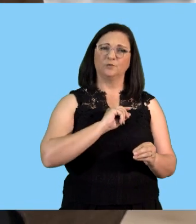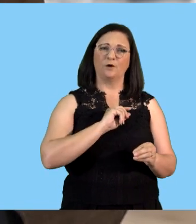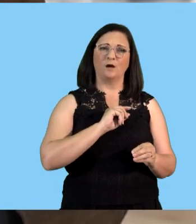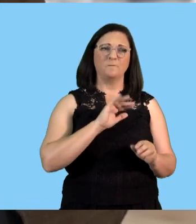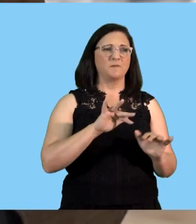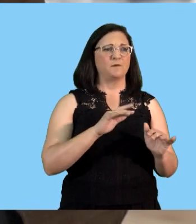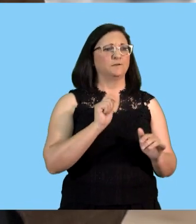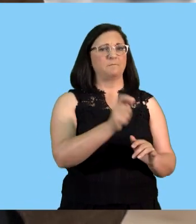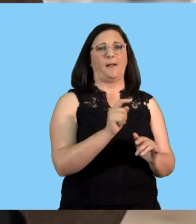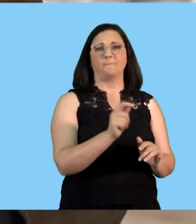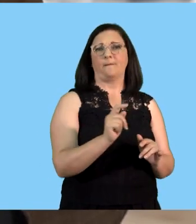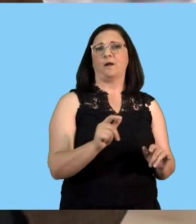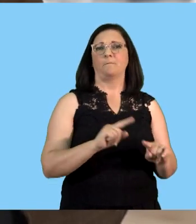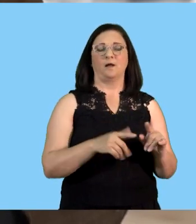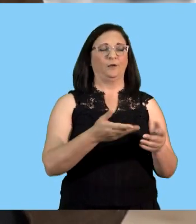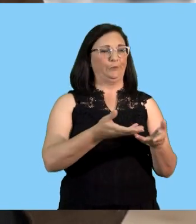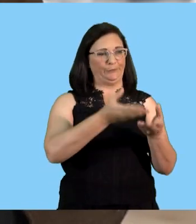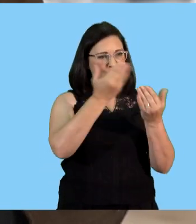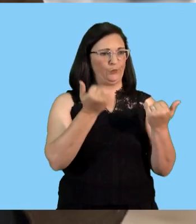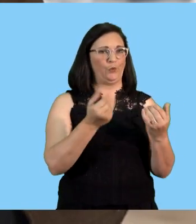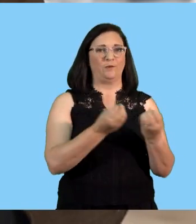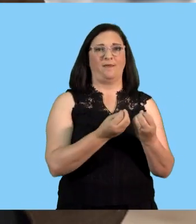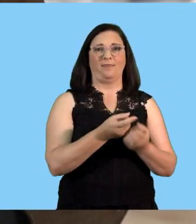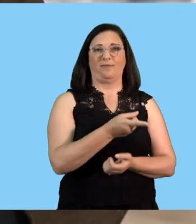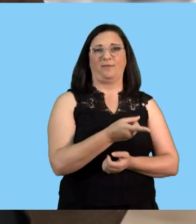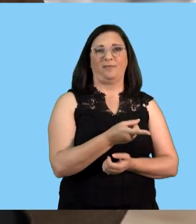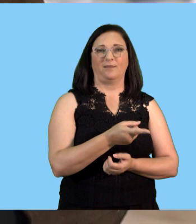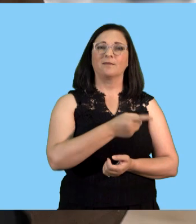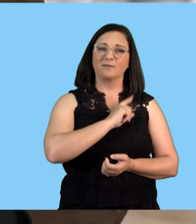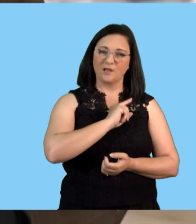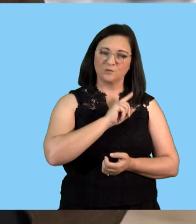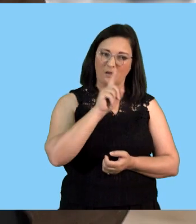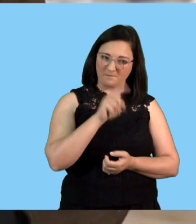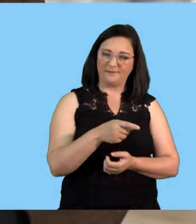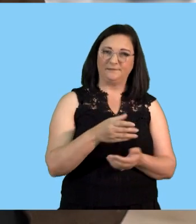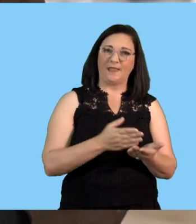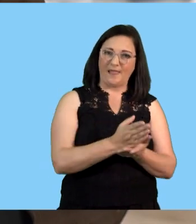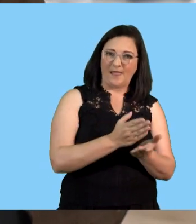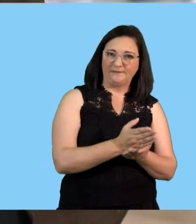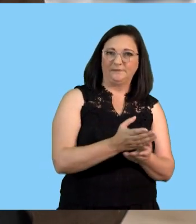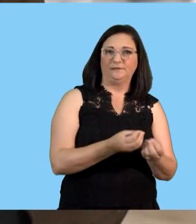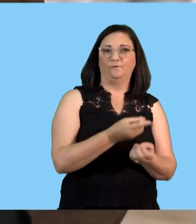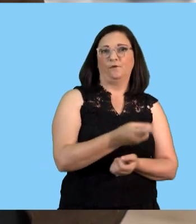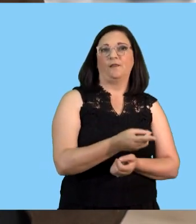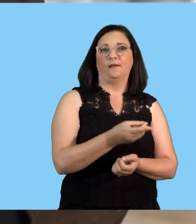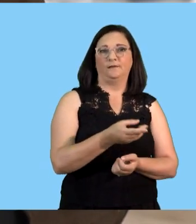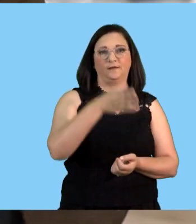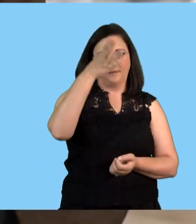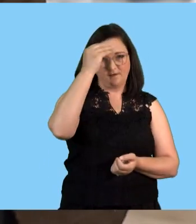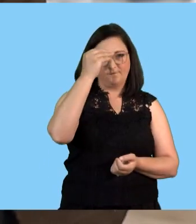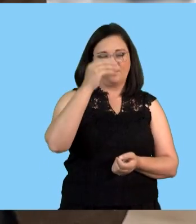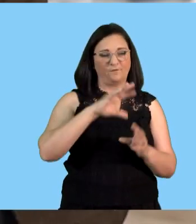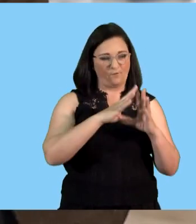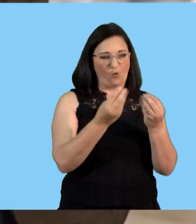get the information. They can't just buy and consume things that they know nothing about. So they need to get access to information, all the access